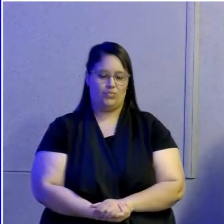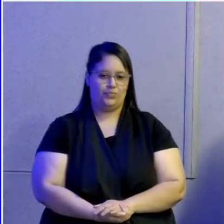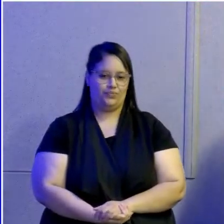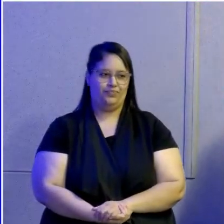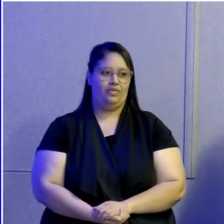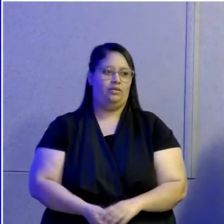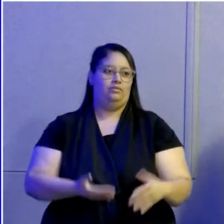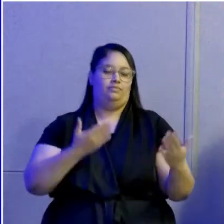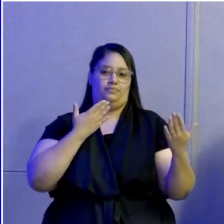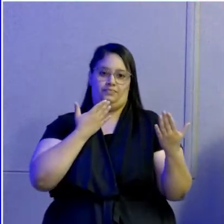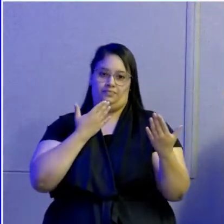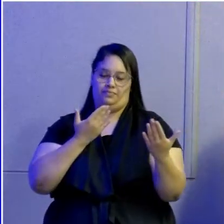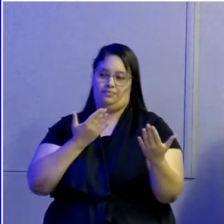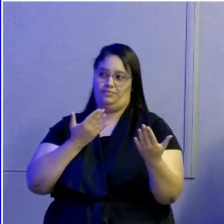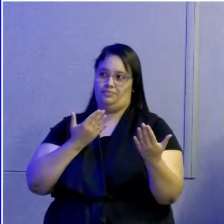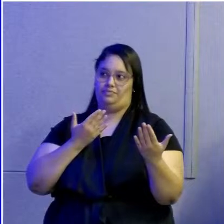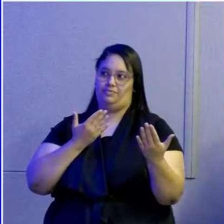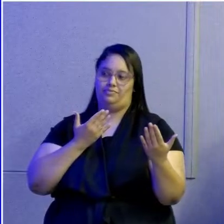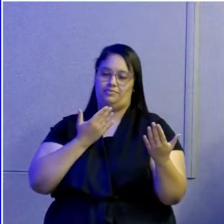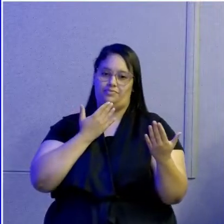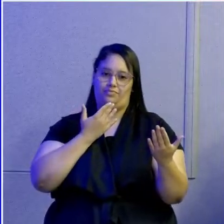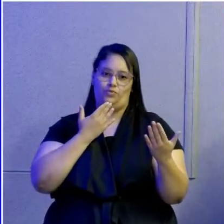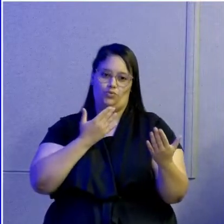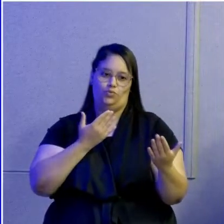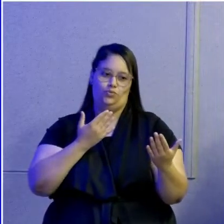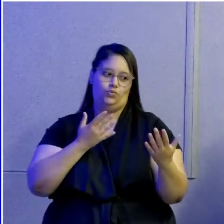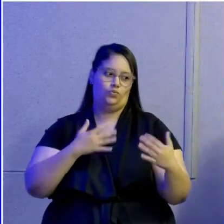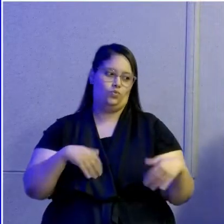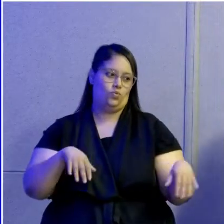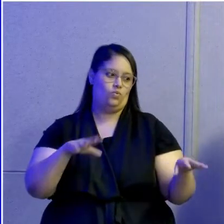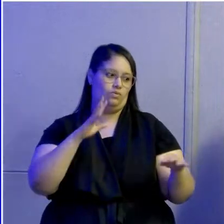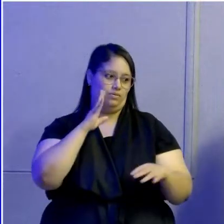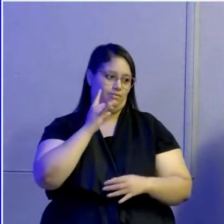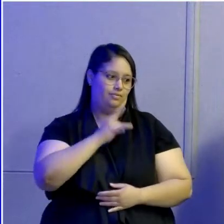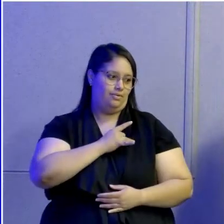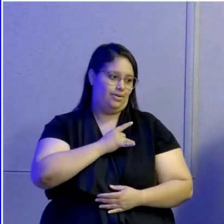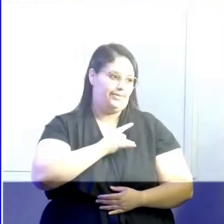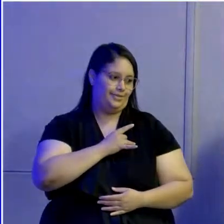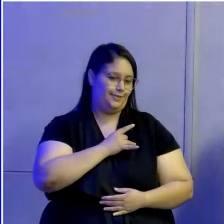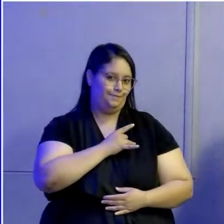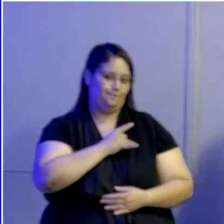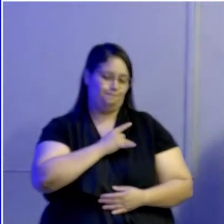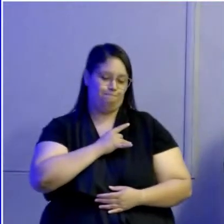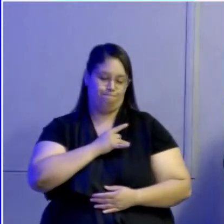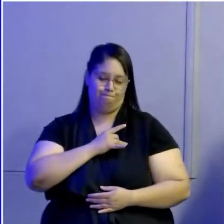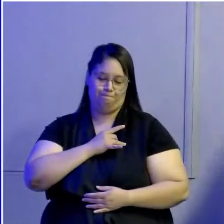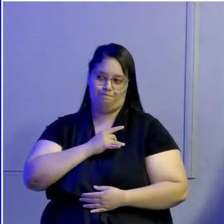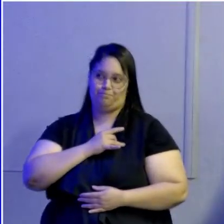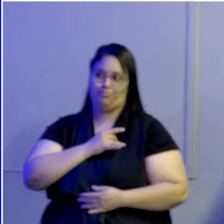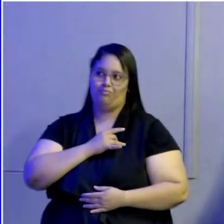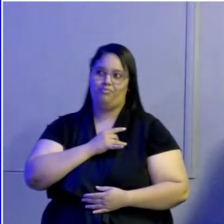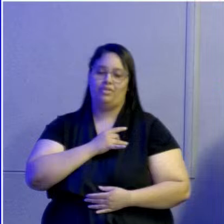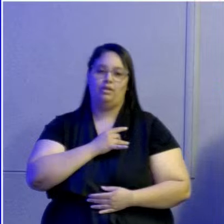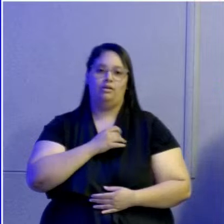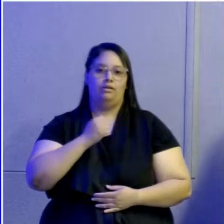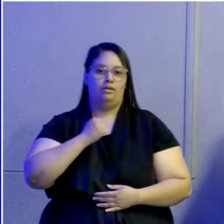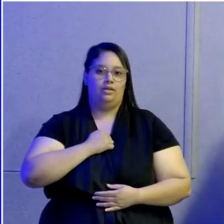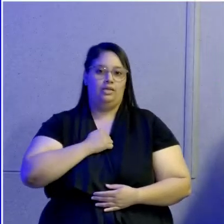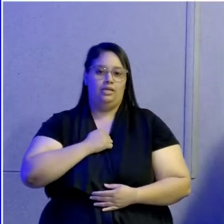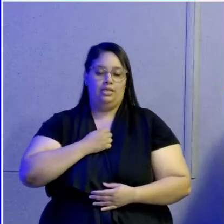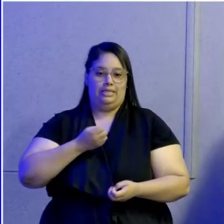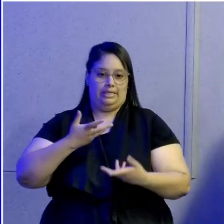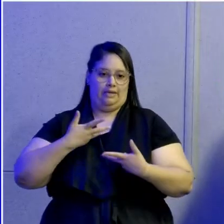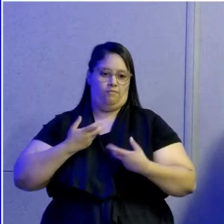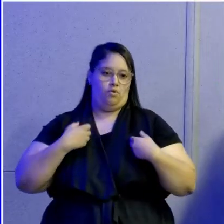Thank you for being so kind and give me the opportunity to drive